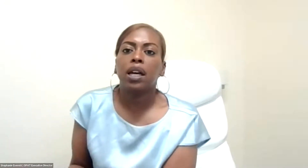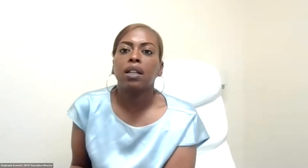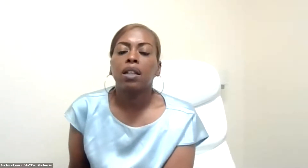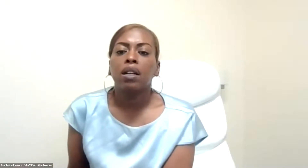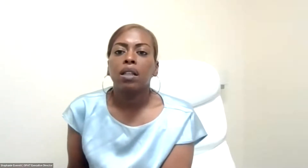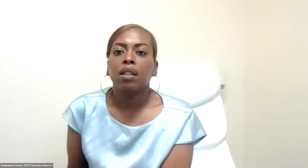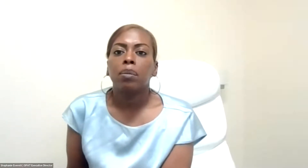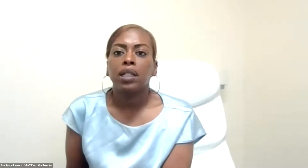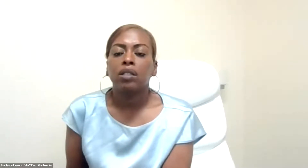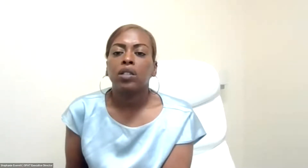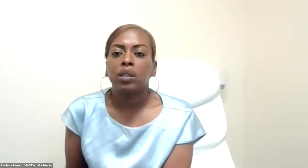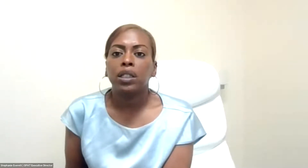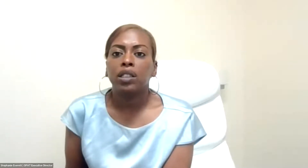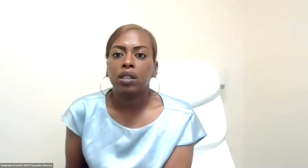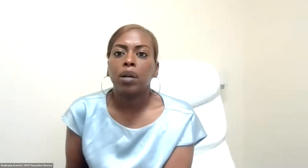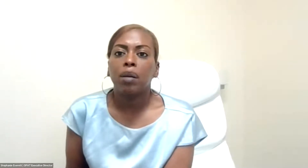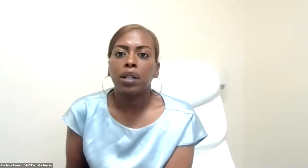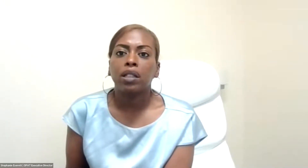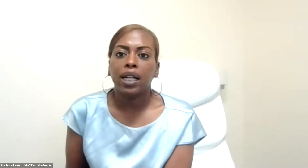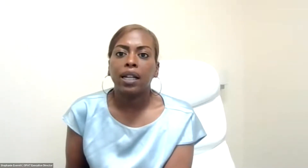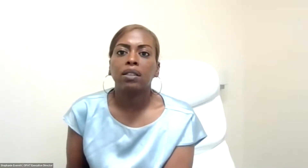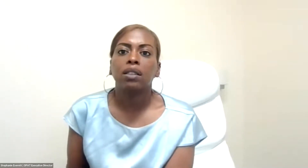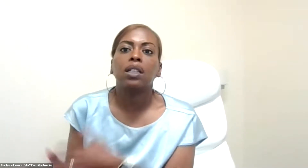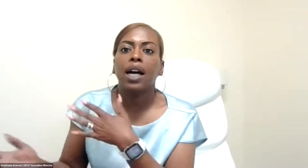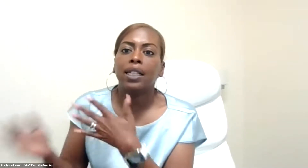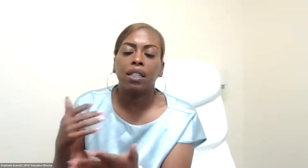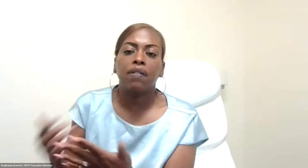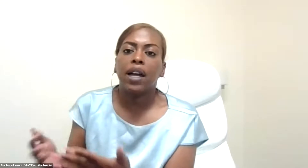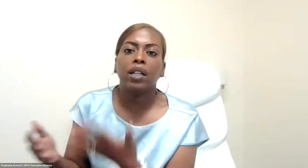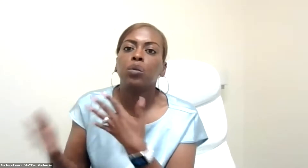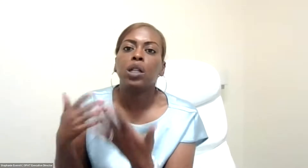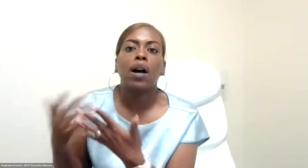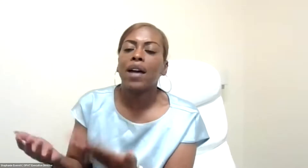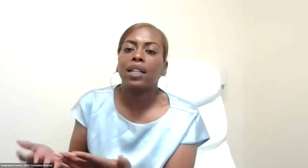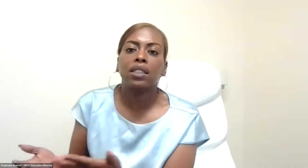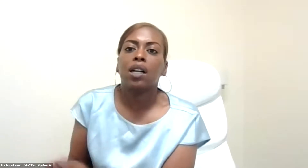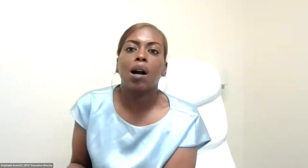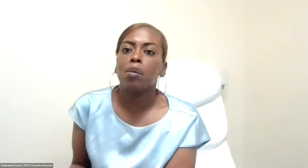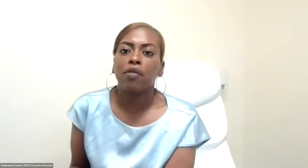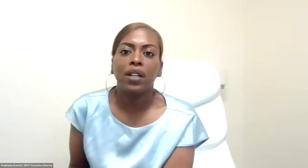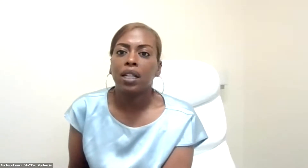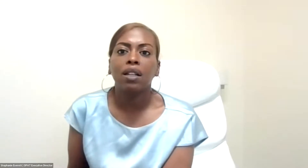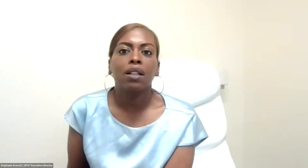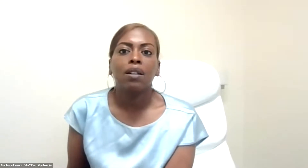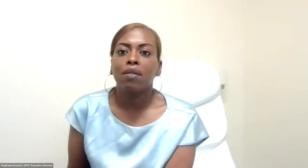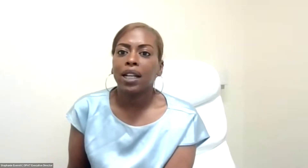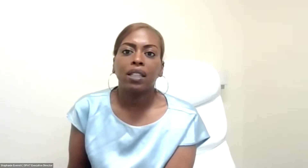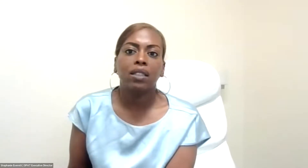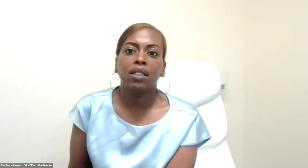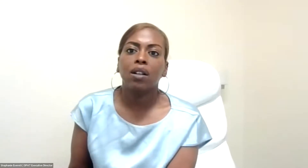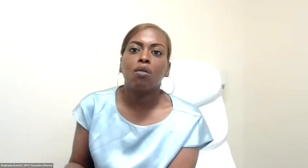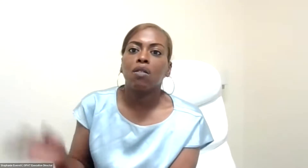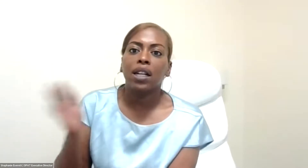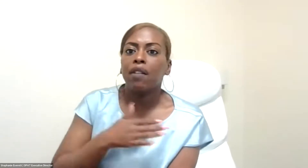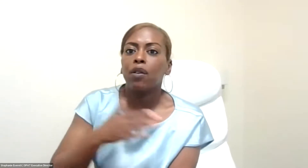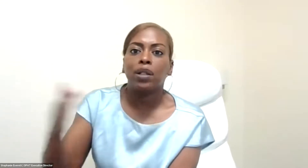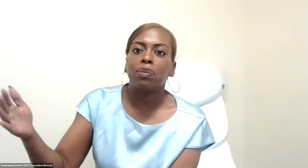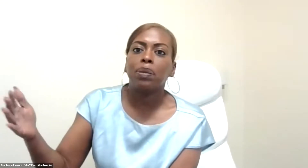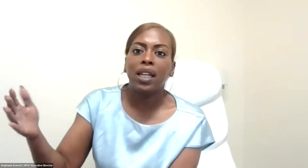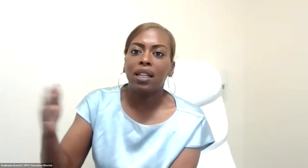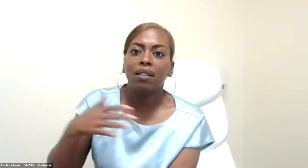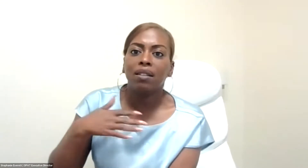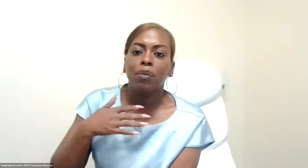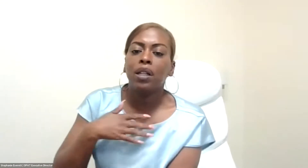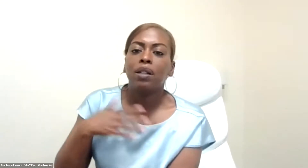something that the Boston Transportation Department looks at and identifying, because we don't have access to RMV records to go run